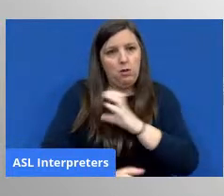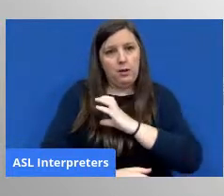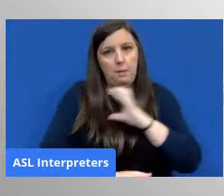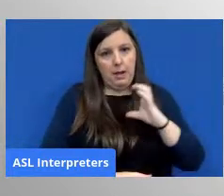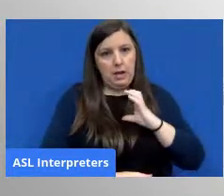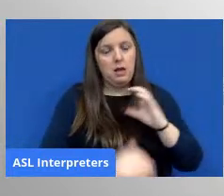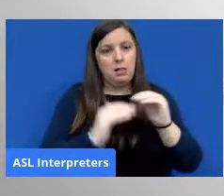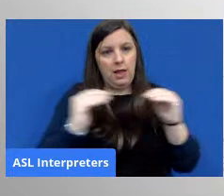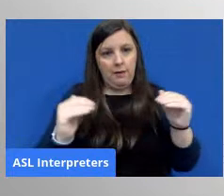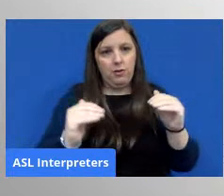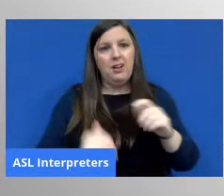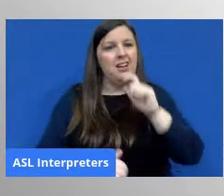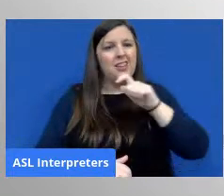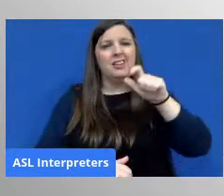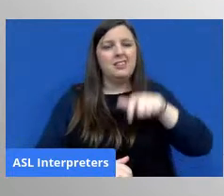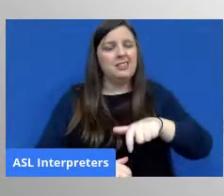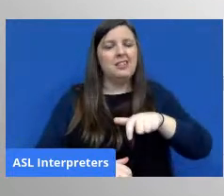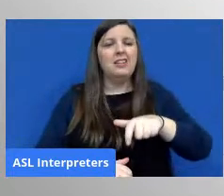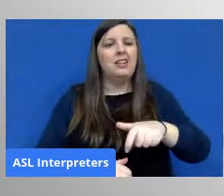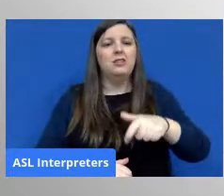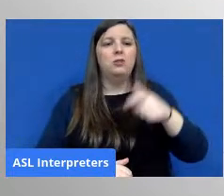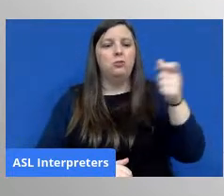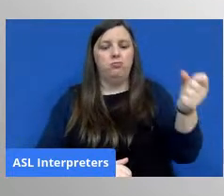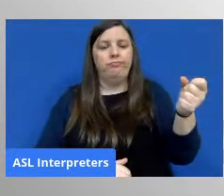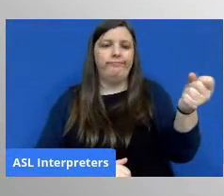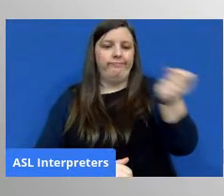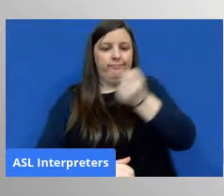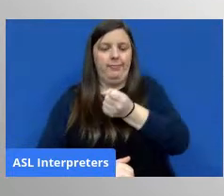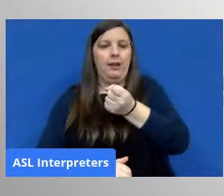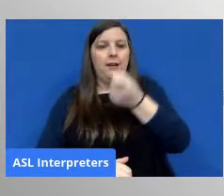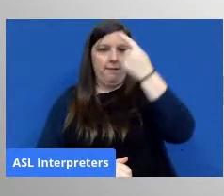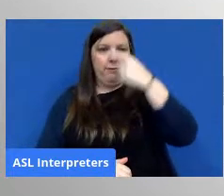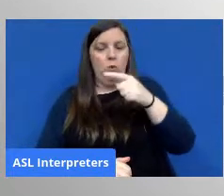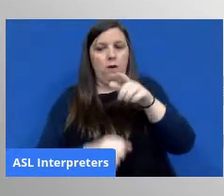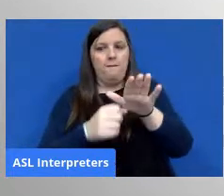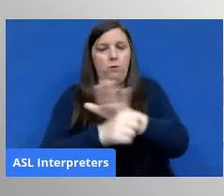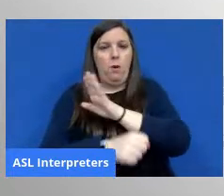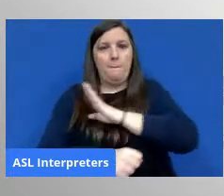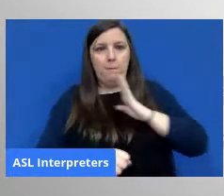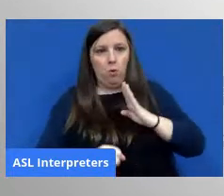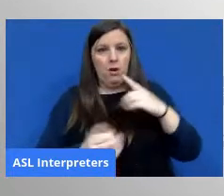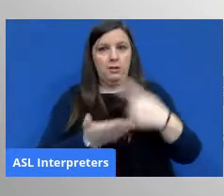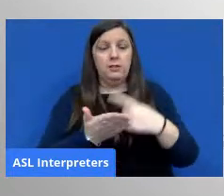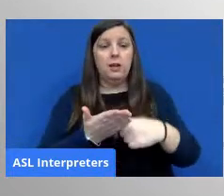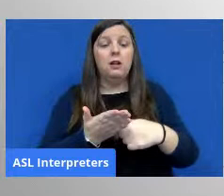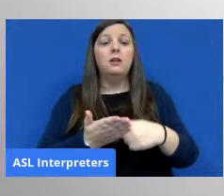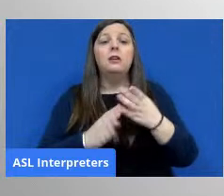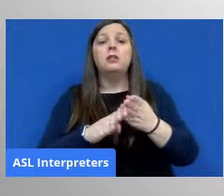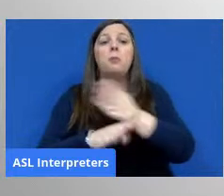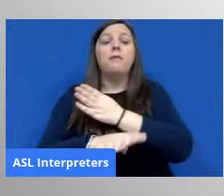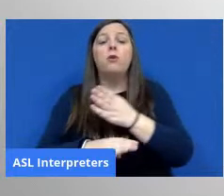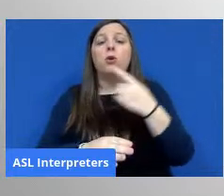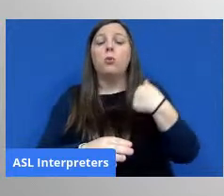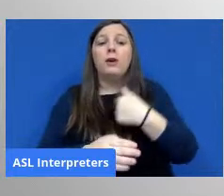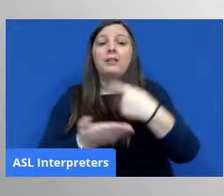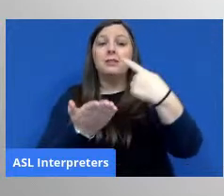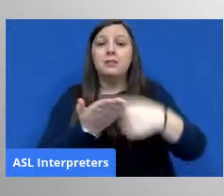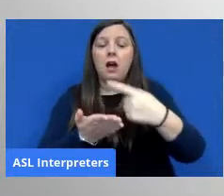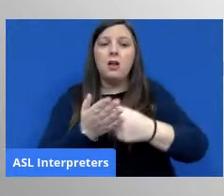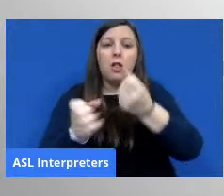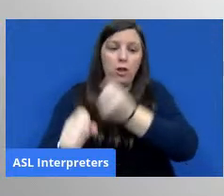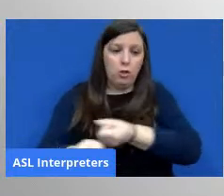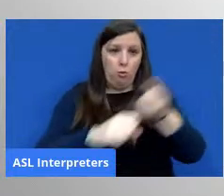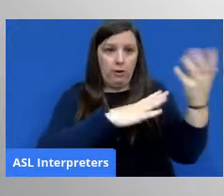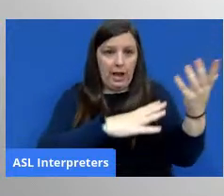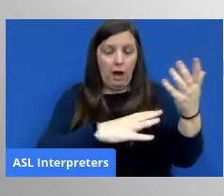board. So before we discuss throwing out the policy committee, I would like to include Mr. Fisher in the discussion so that